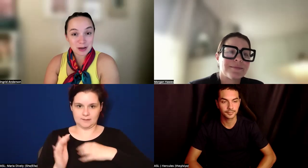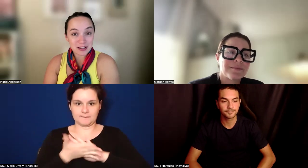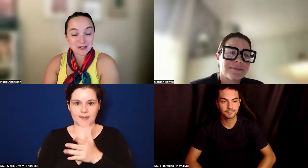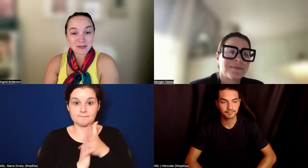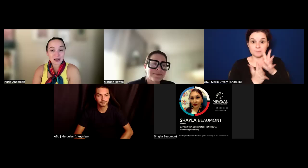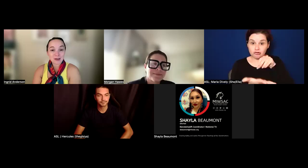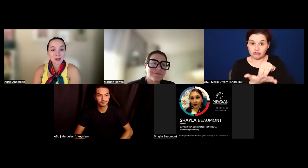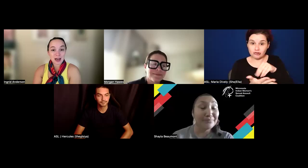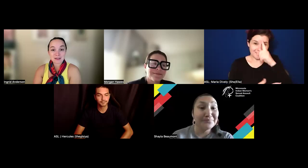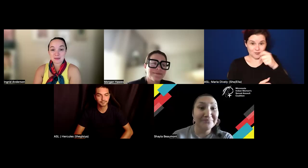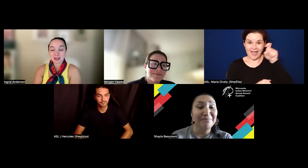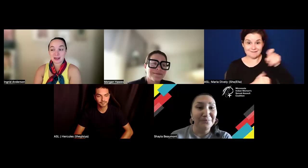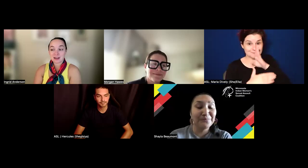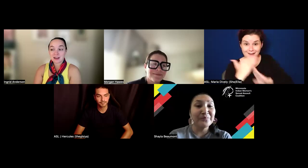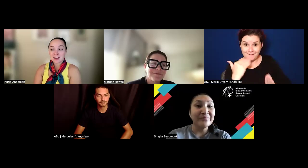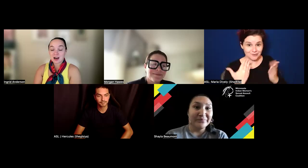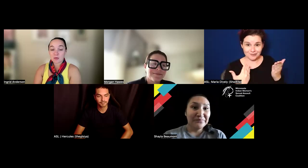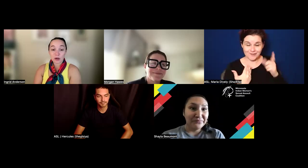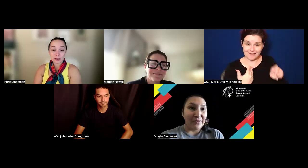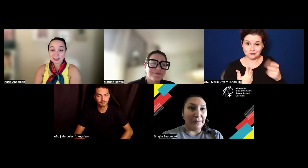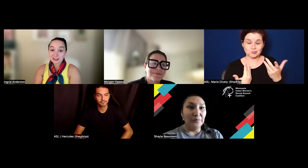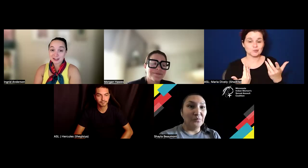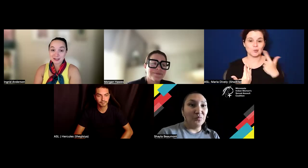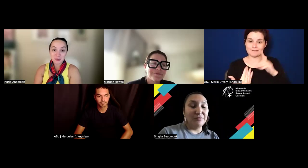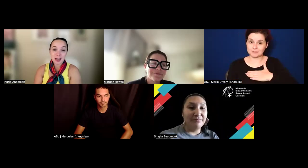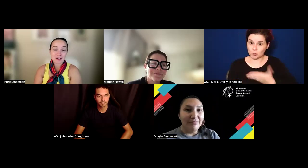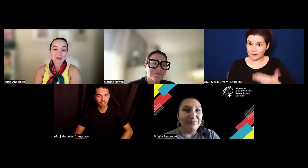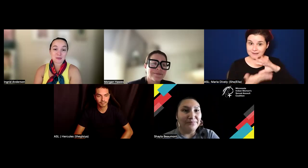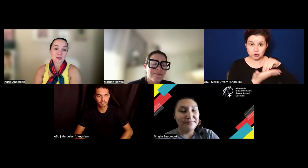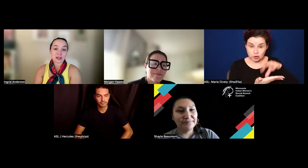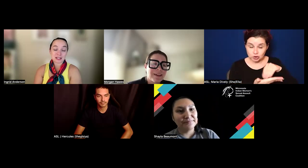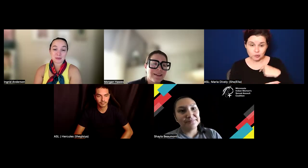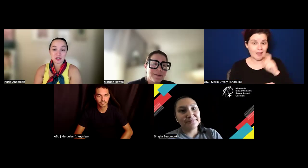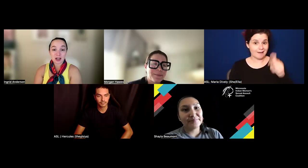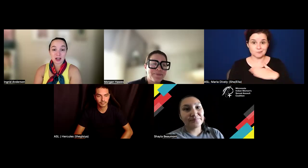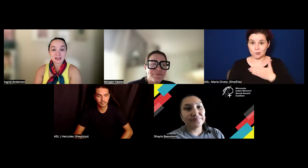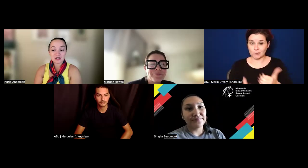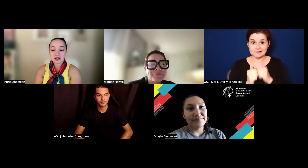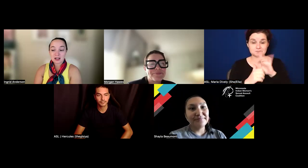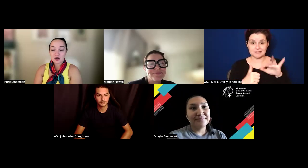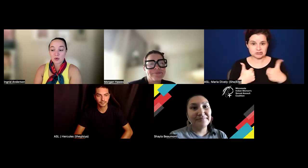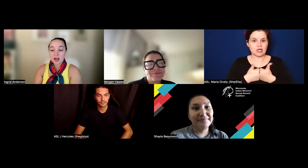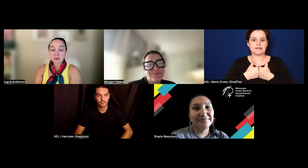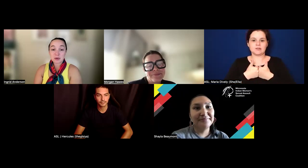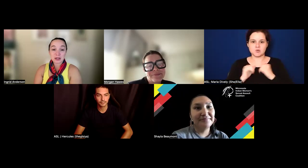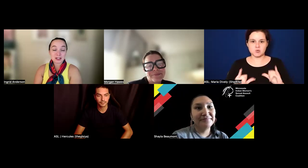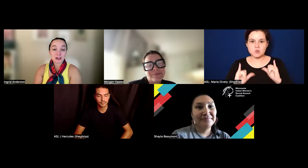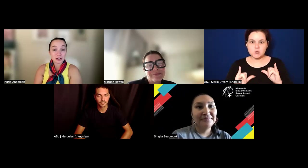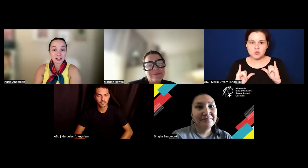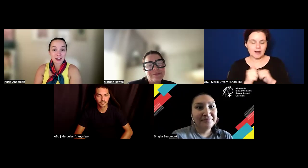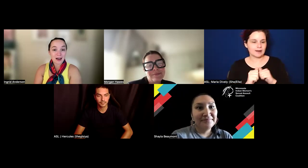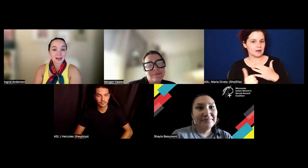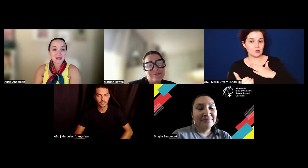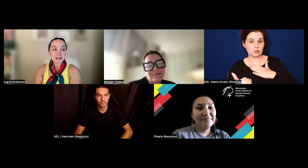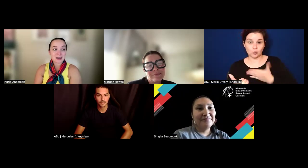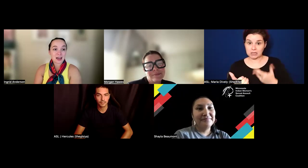be humble about it, right? We have to be, um, willing to learn. We have to be willing to be challenged. We have to be willing to